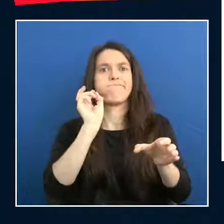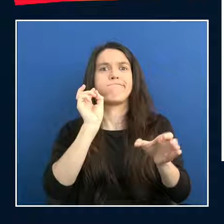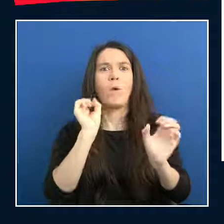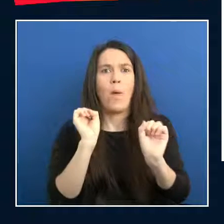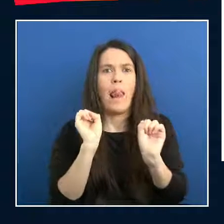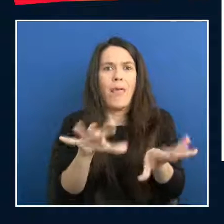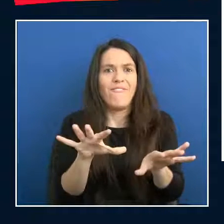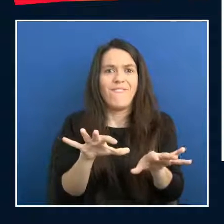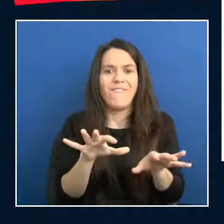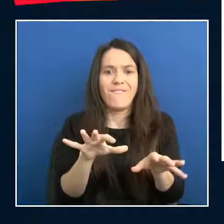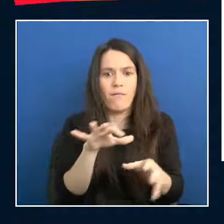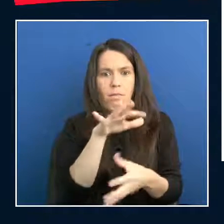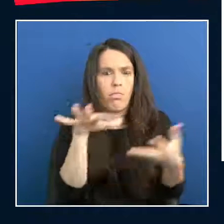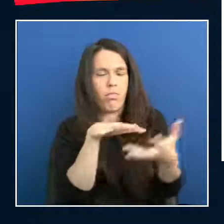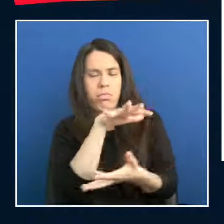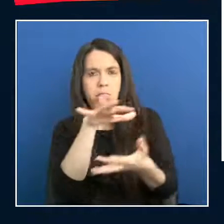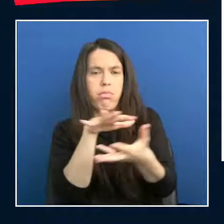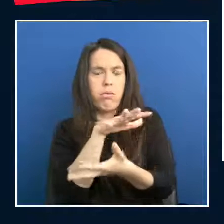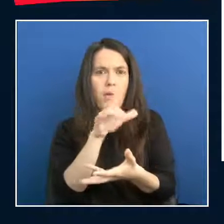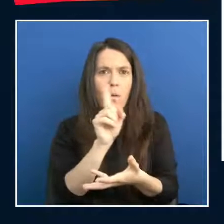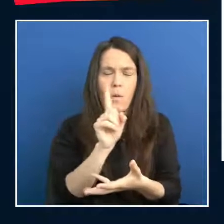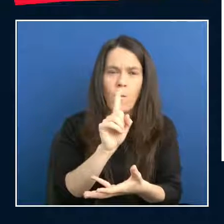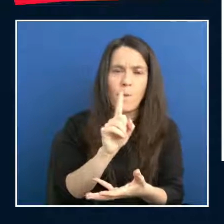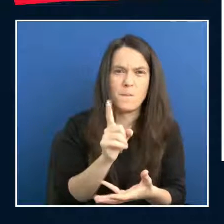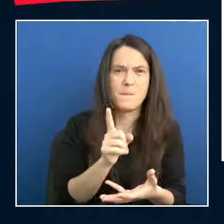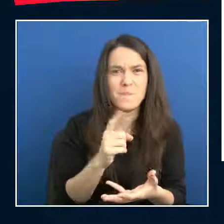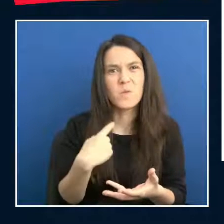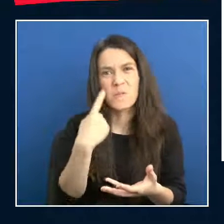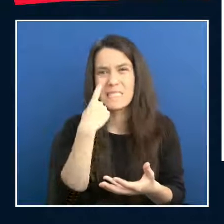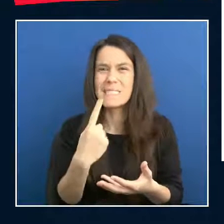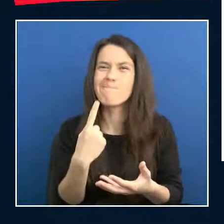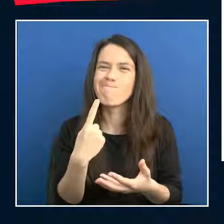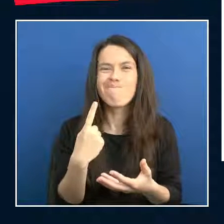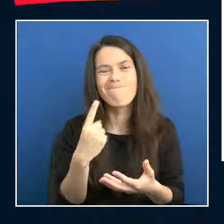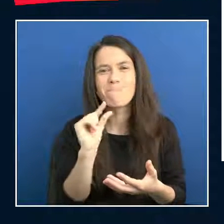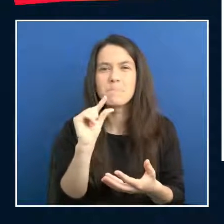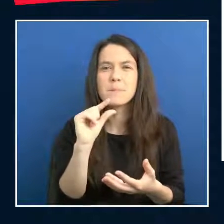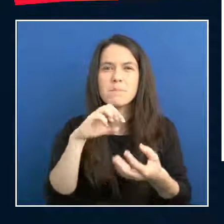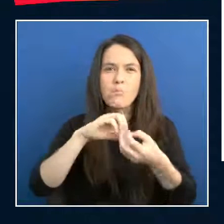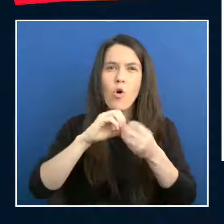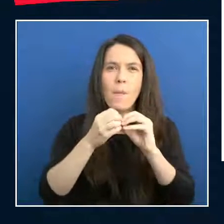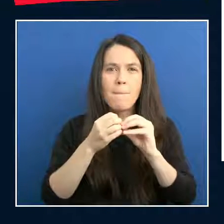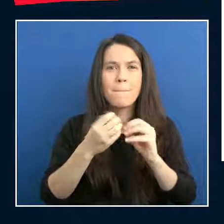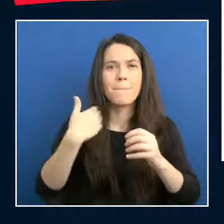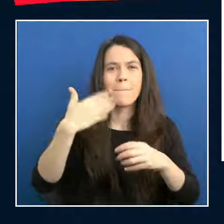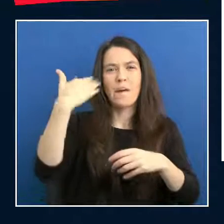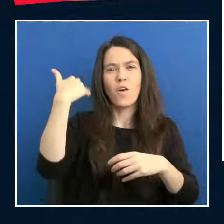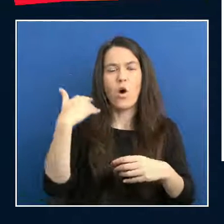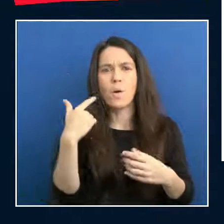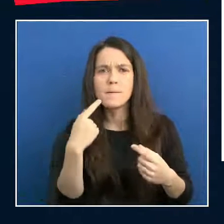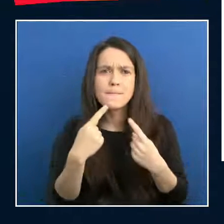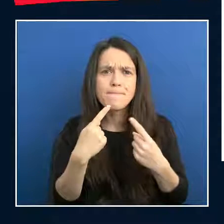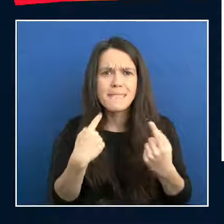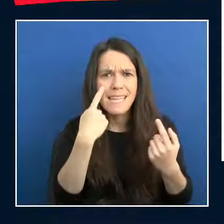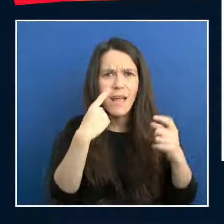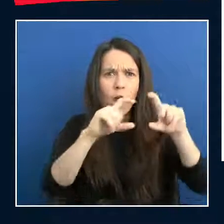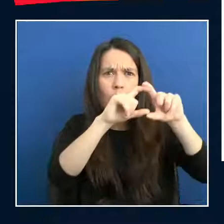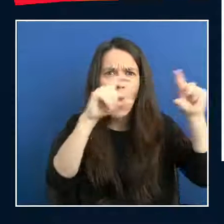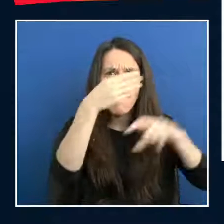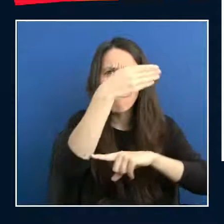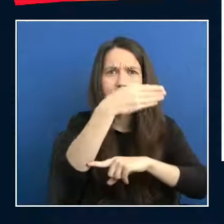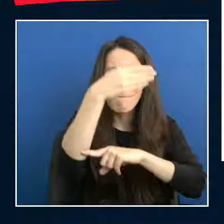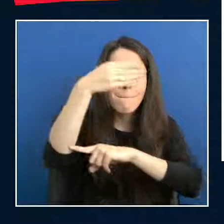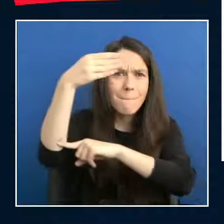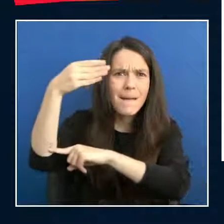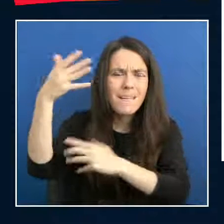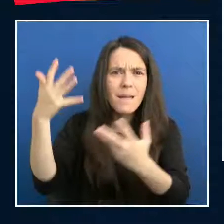then I saw that also very often when I was then in consultancy, that companies weren't even aware how